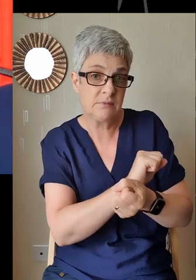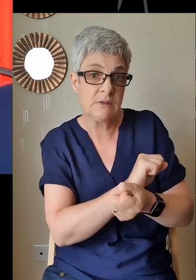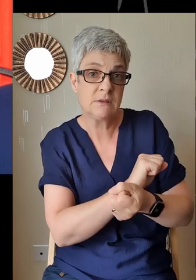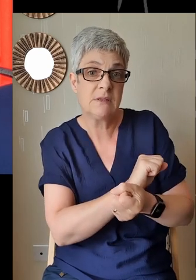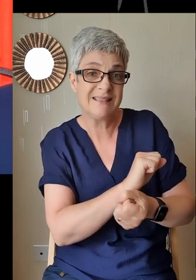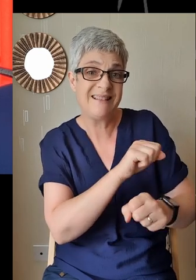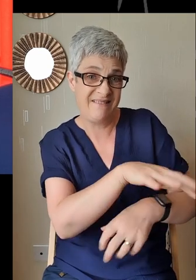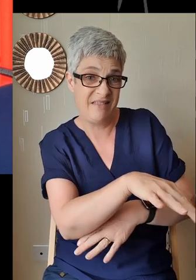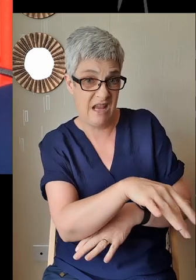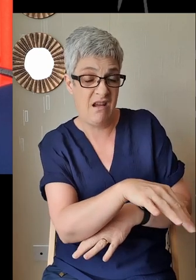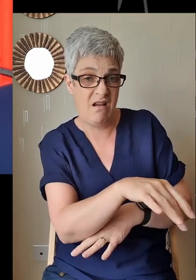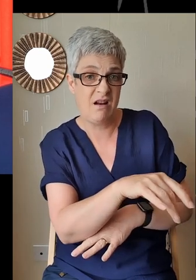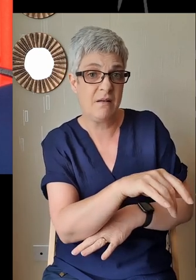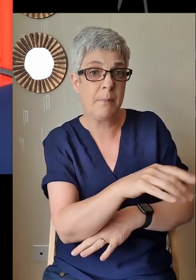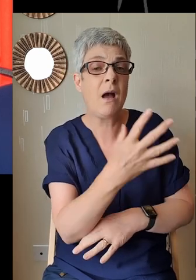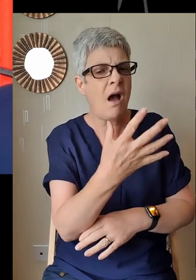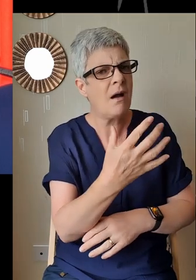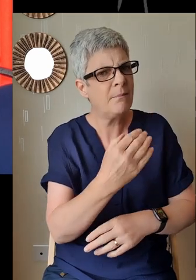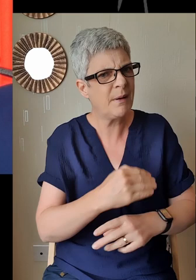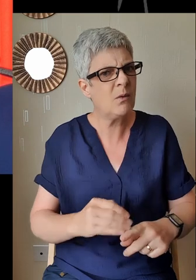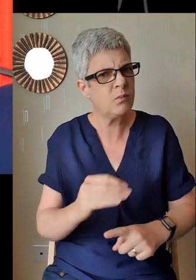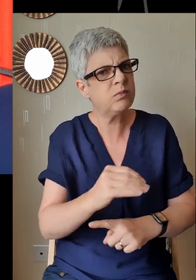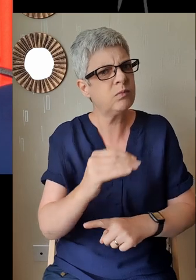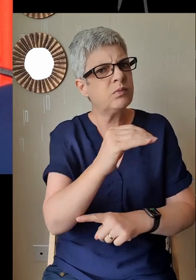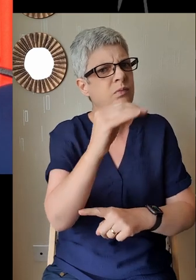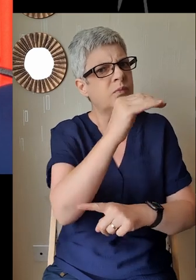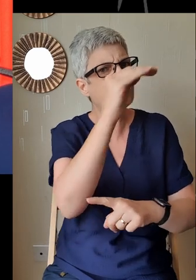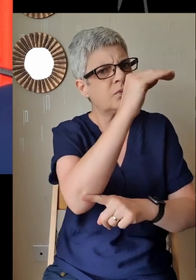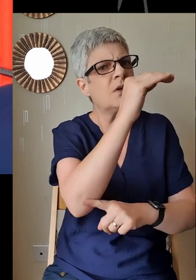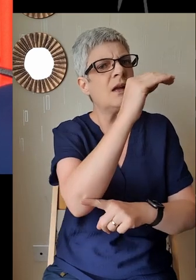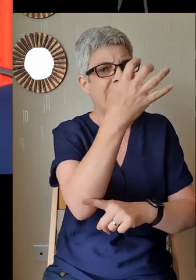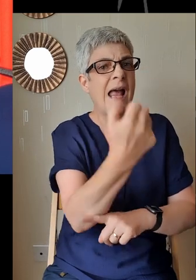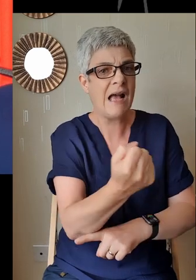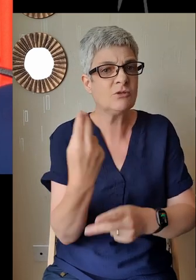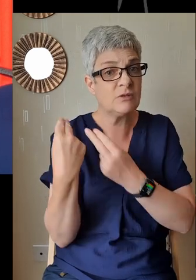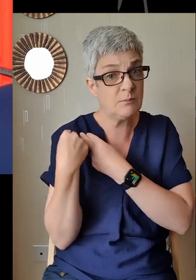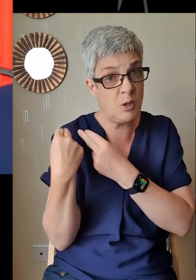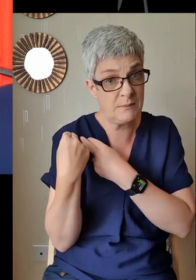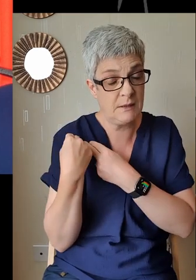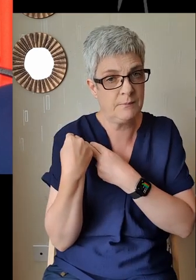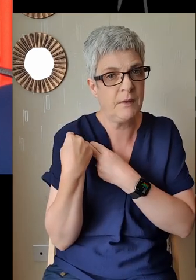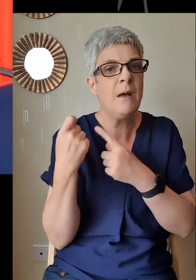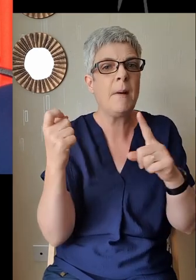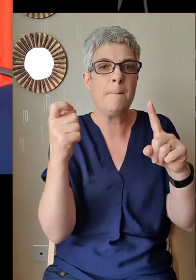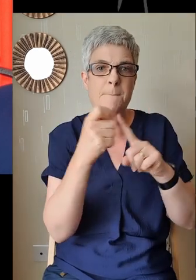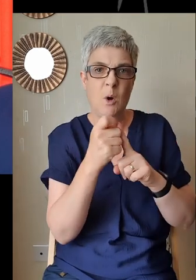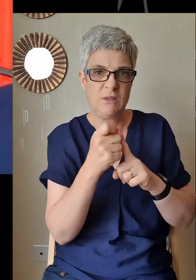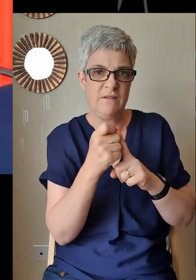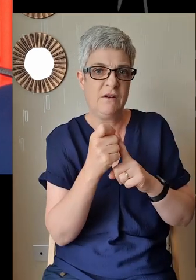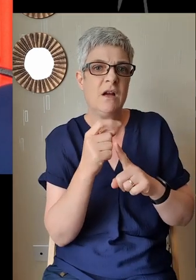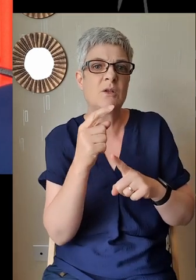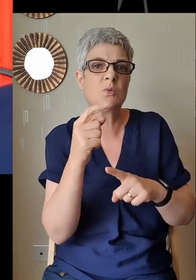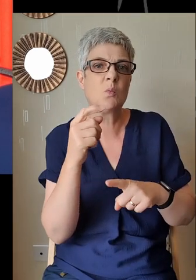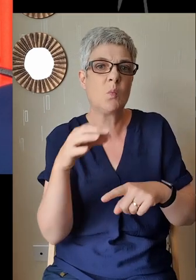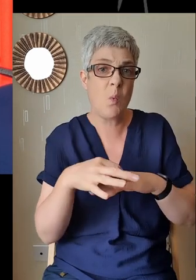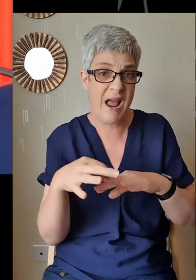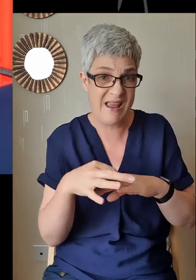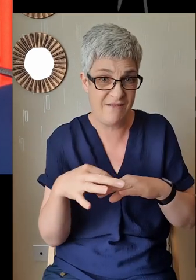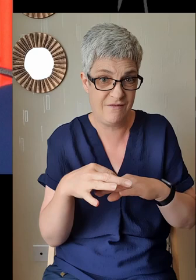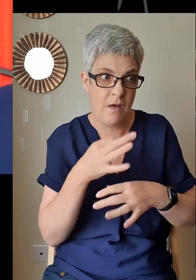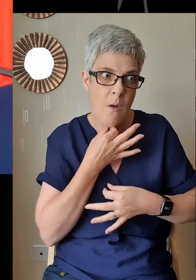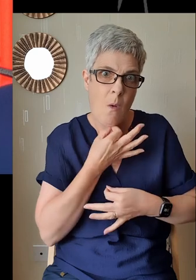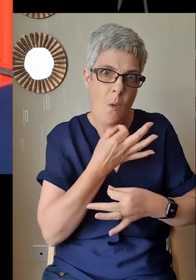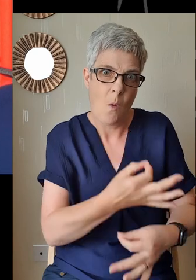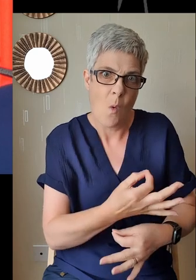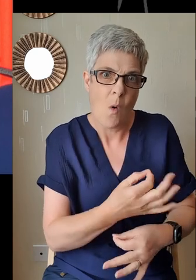house. But Potiphar's wife has taken a fancy to Joseph, and in Genesis 39,